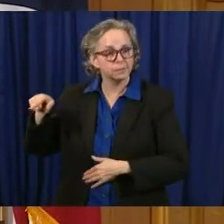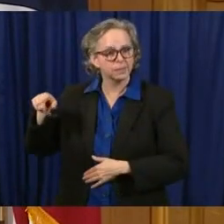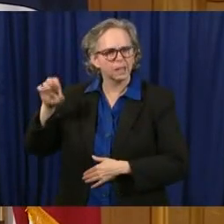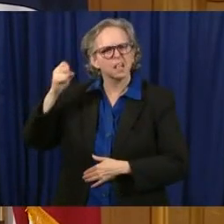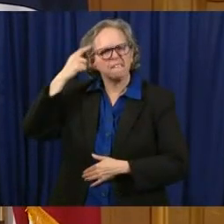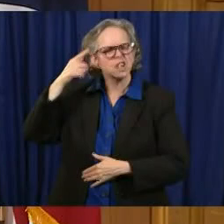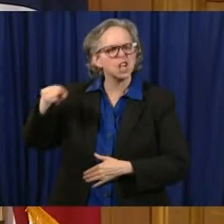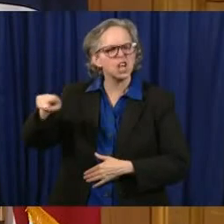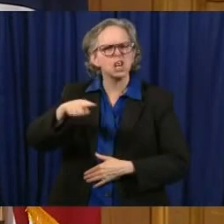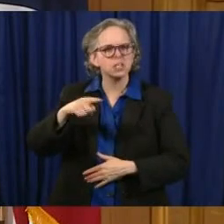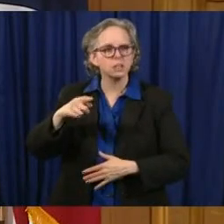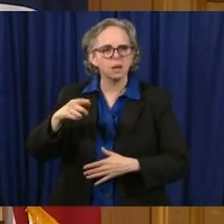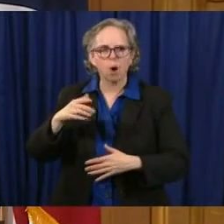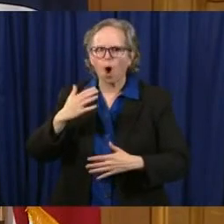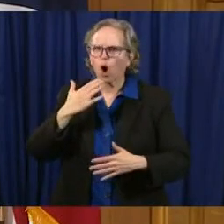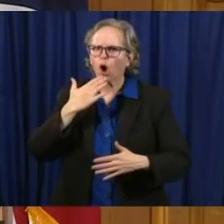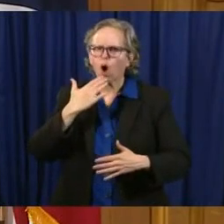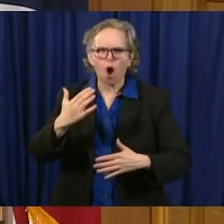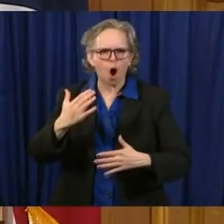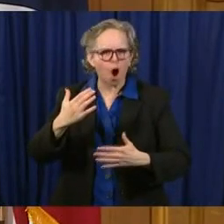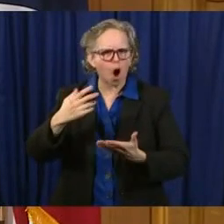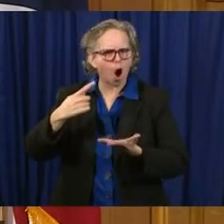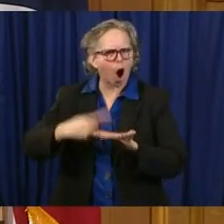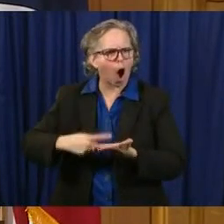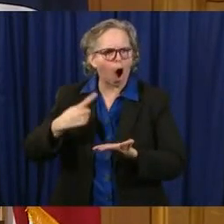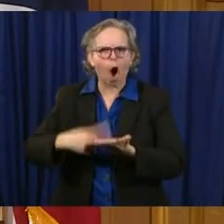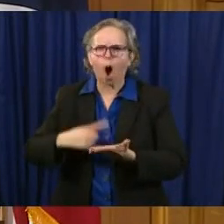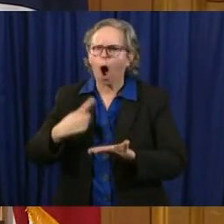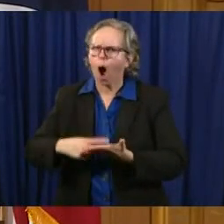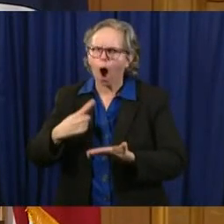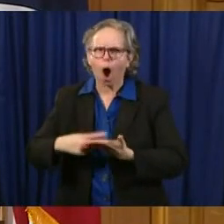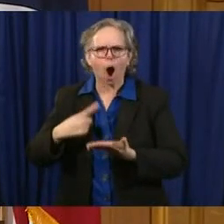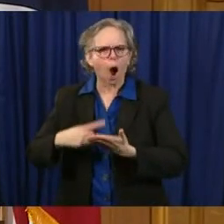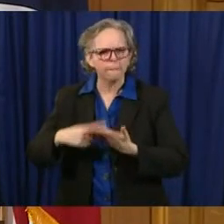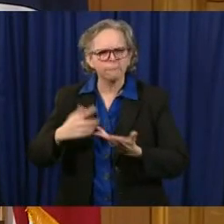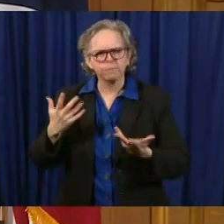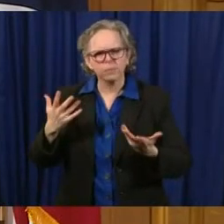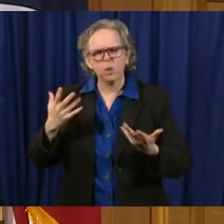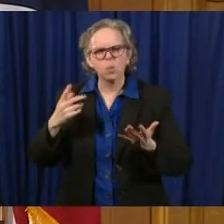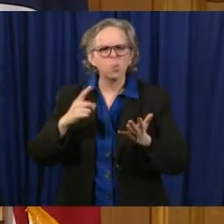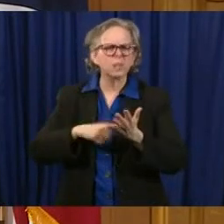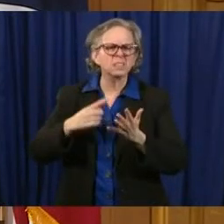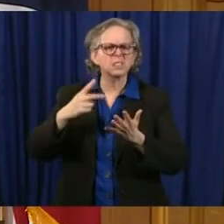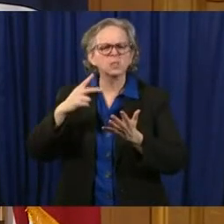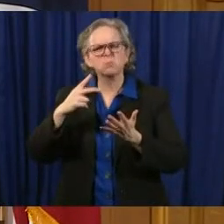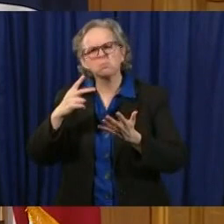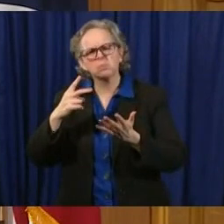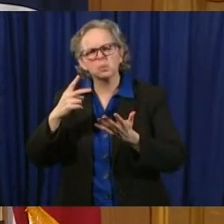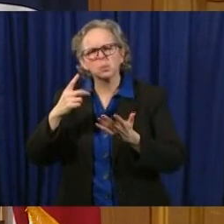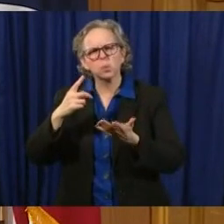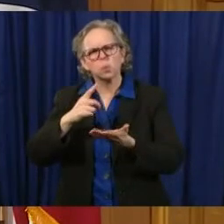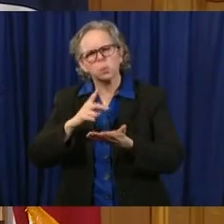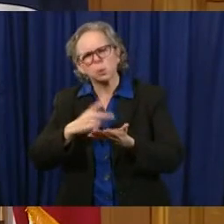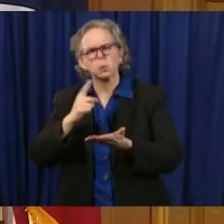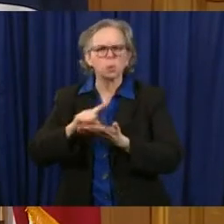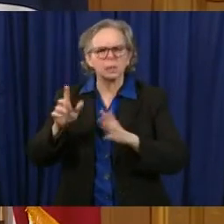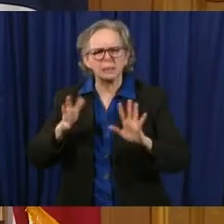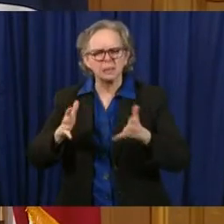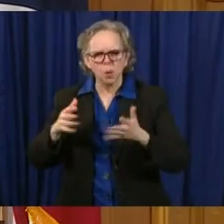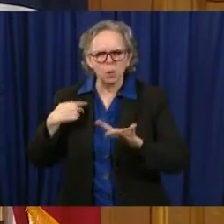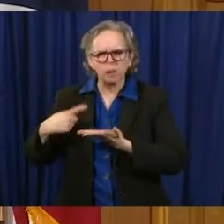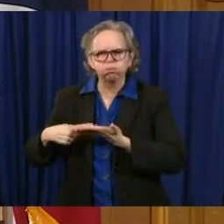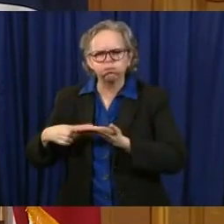very good call. We have those calls once, twice, sometimes even three times a week. So it's in consultation